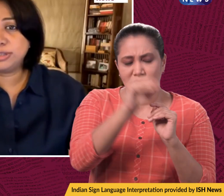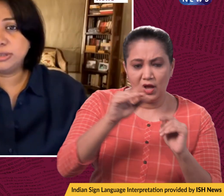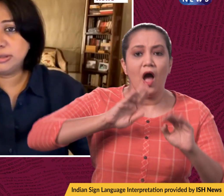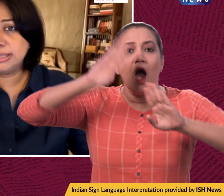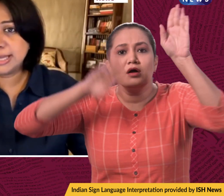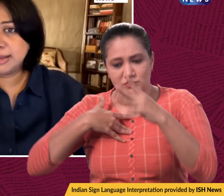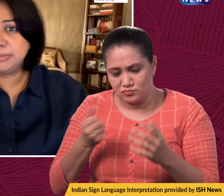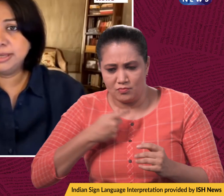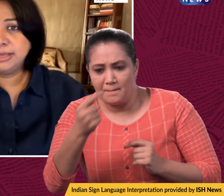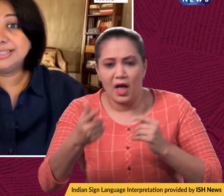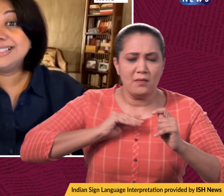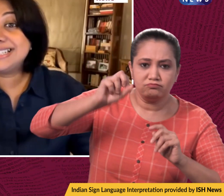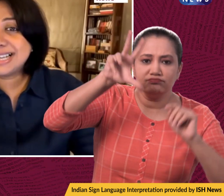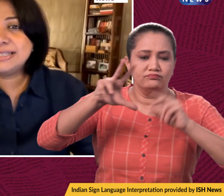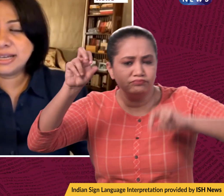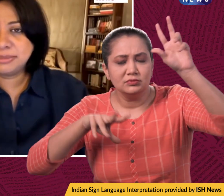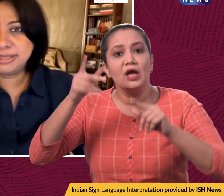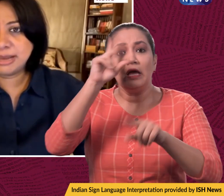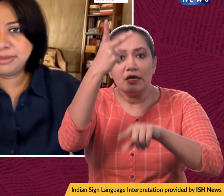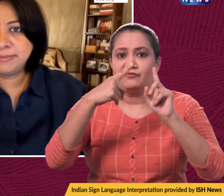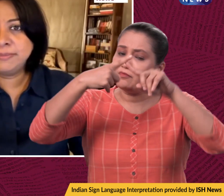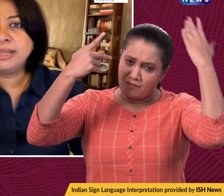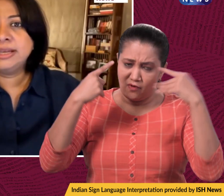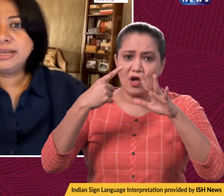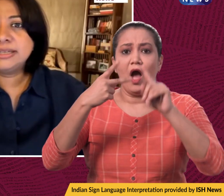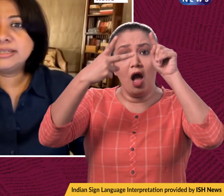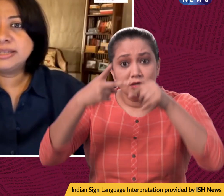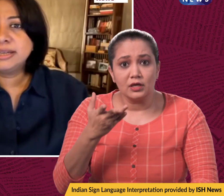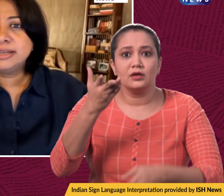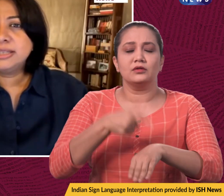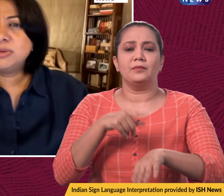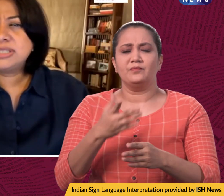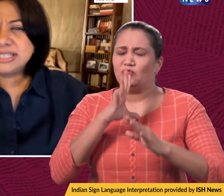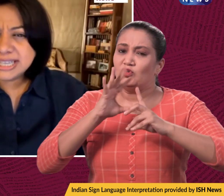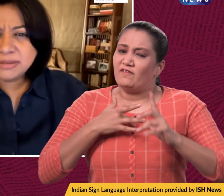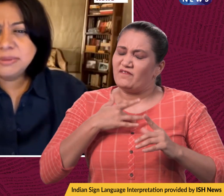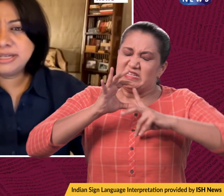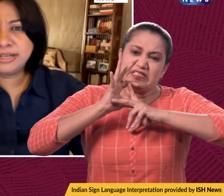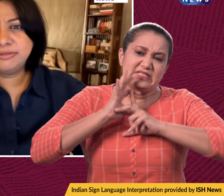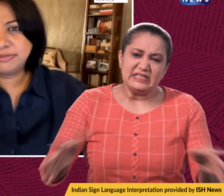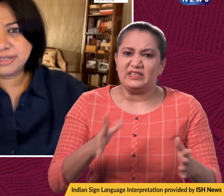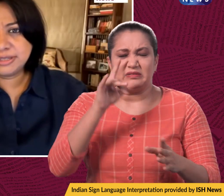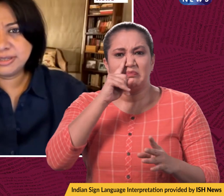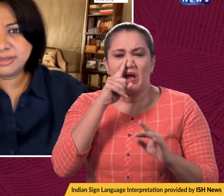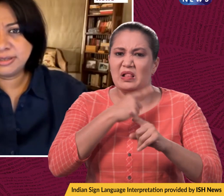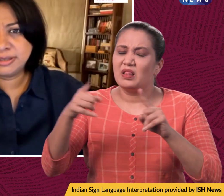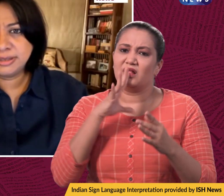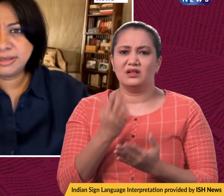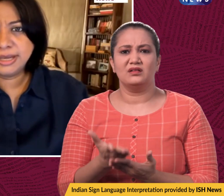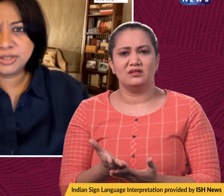on auction on this app. This is the second time it is happening. It is the most terrible kind of